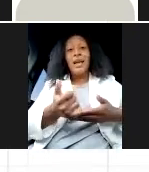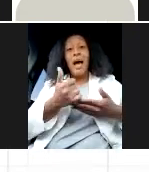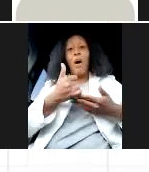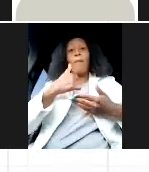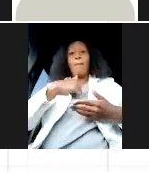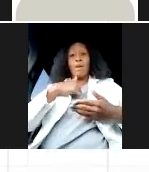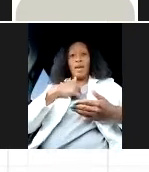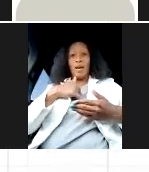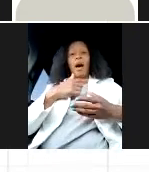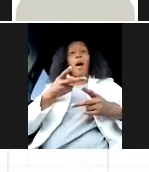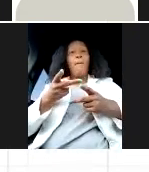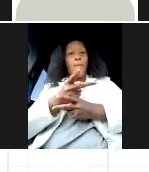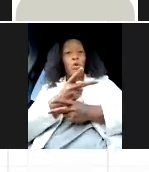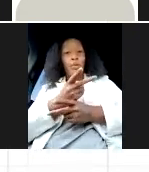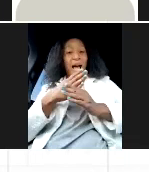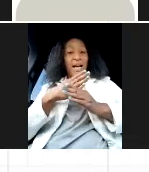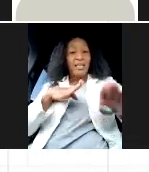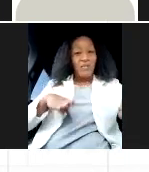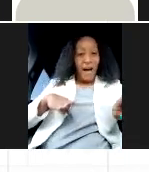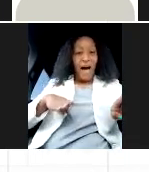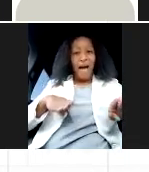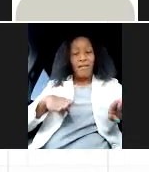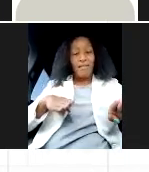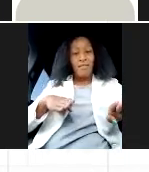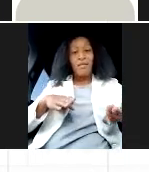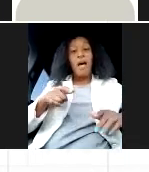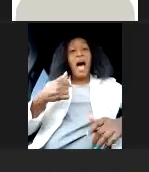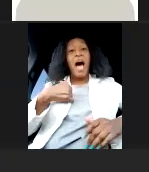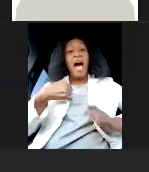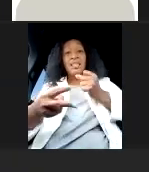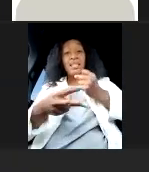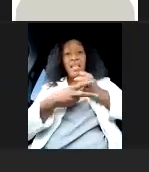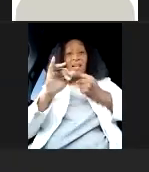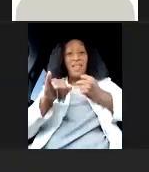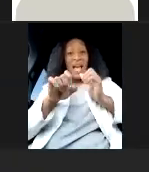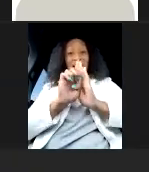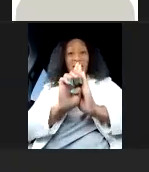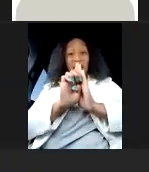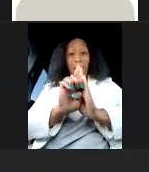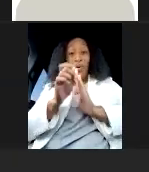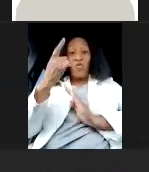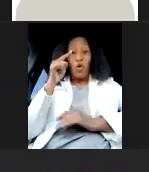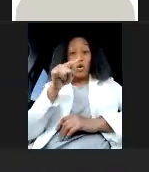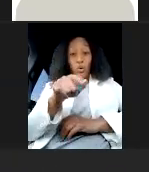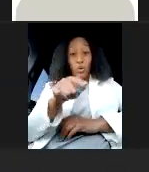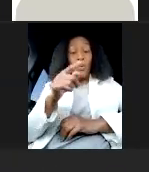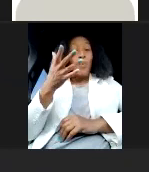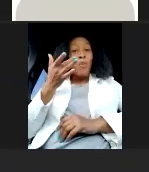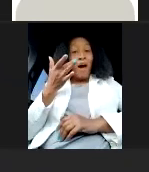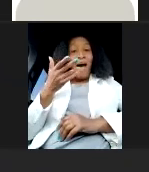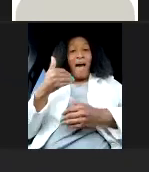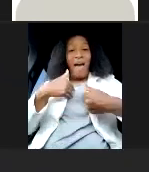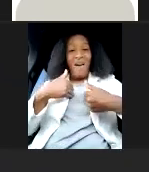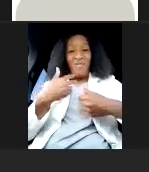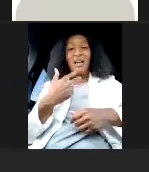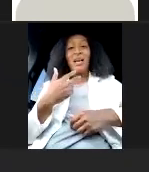divide. Okay. So I'll save this for you, because having a pyramid with three smiley faces doesn't